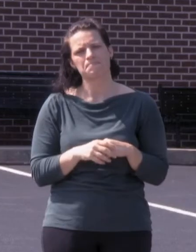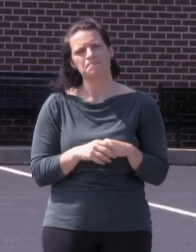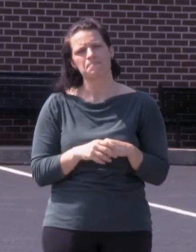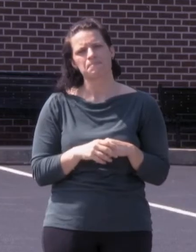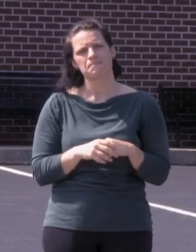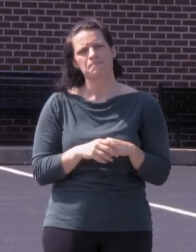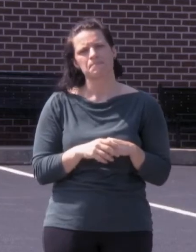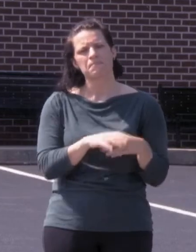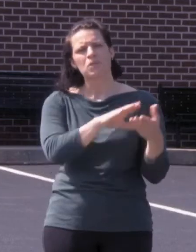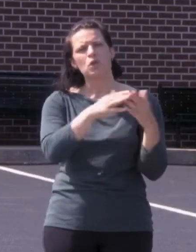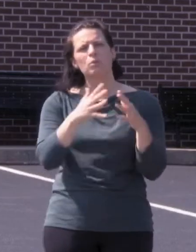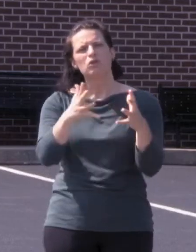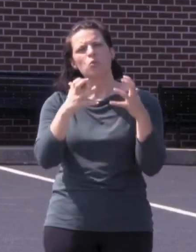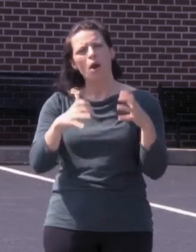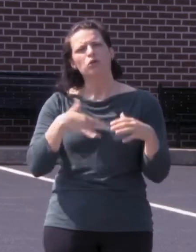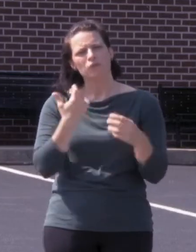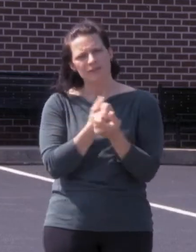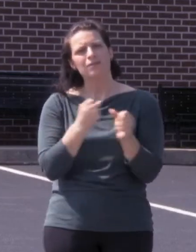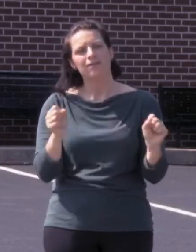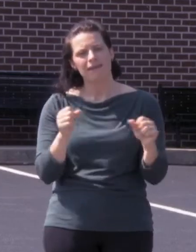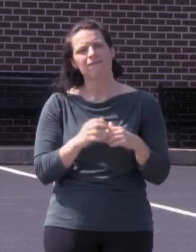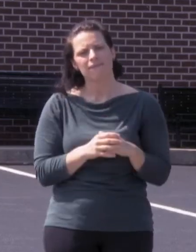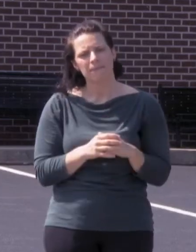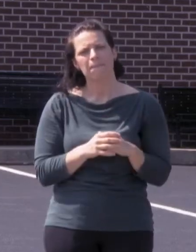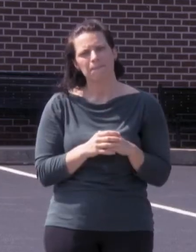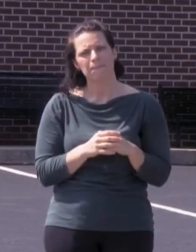Communities want to feel safe.